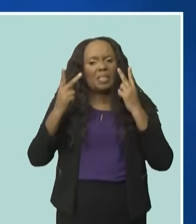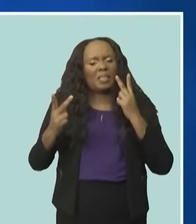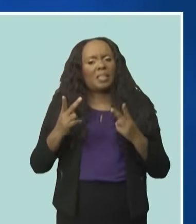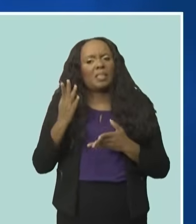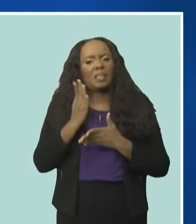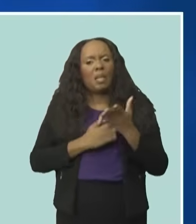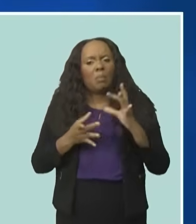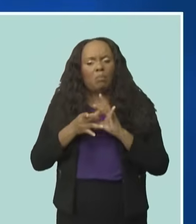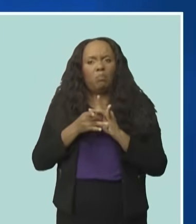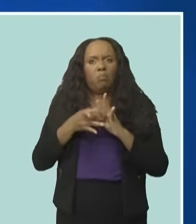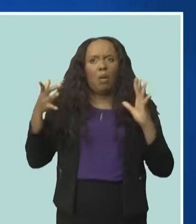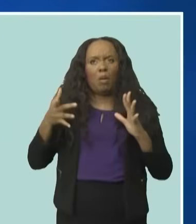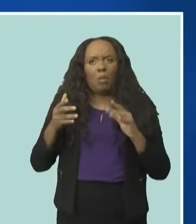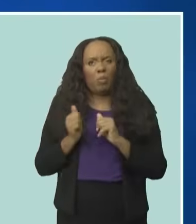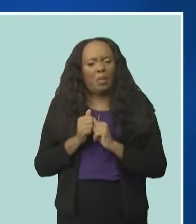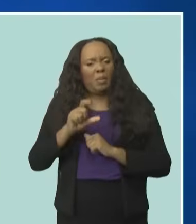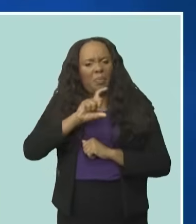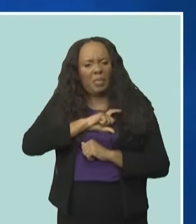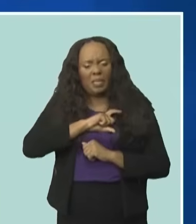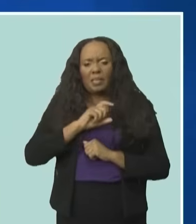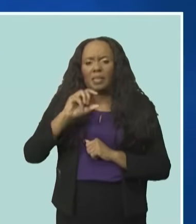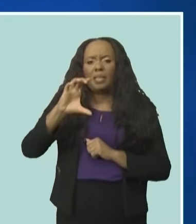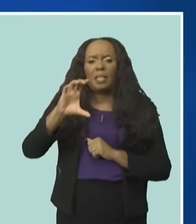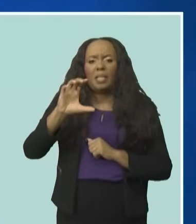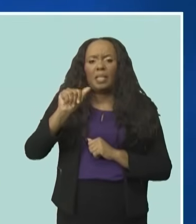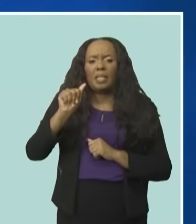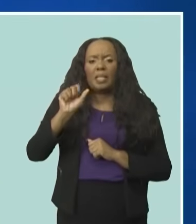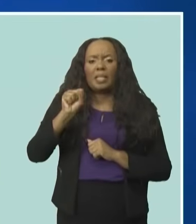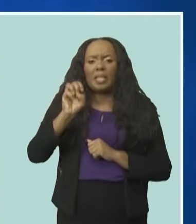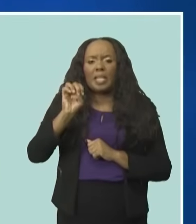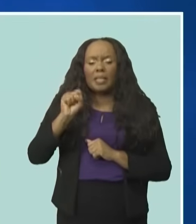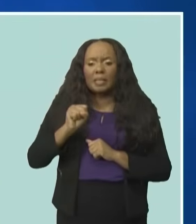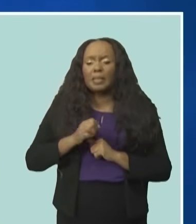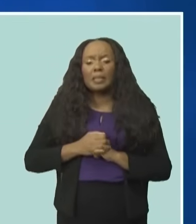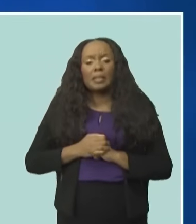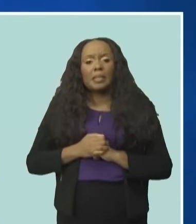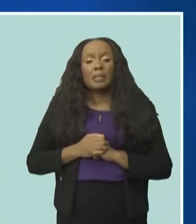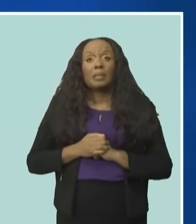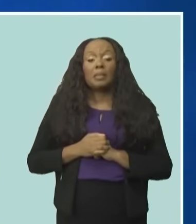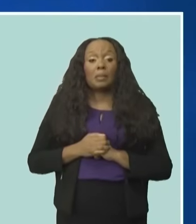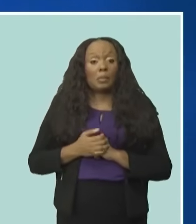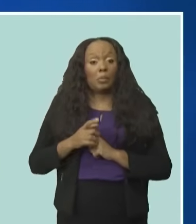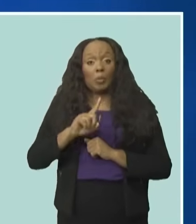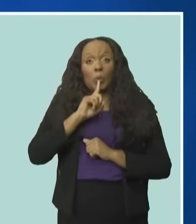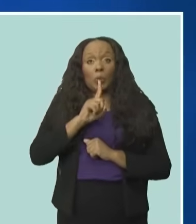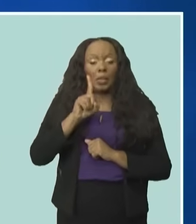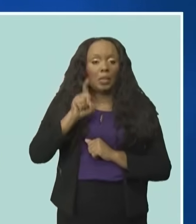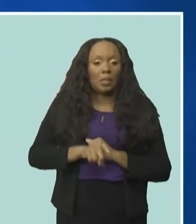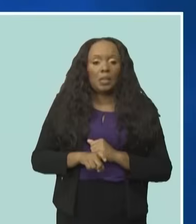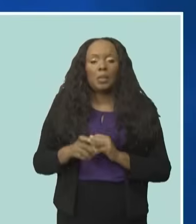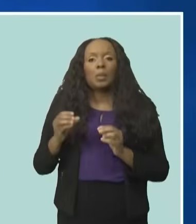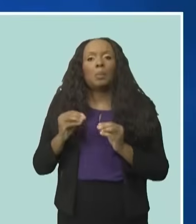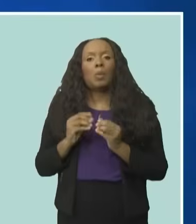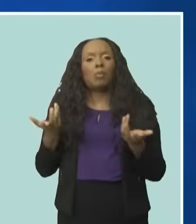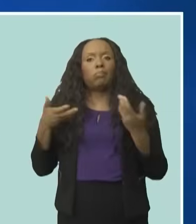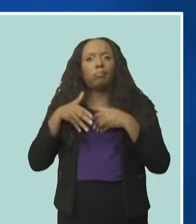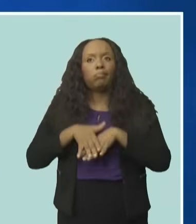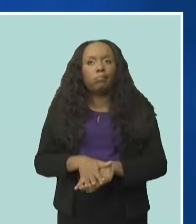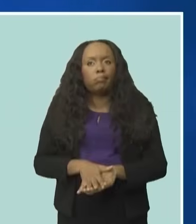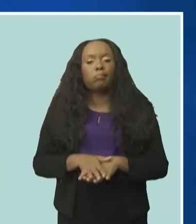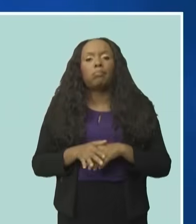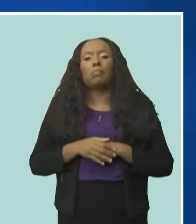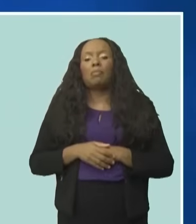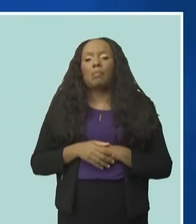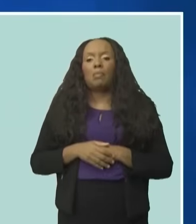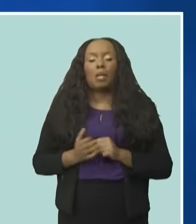which police cases, for example, are being prepared, and that there's a need for us to have a more harmonized approach to the